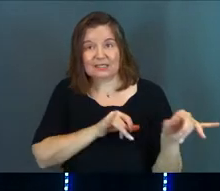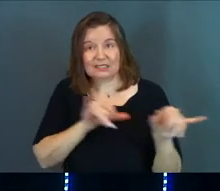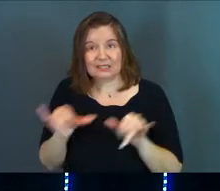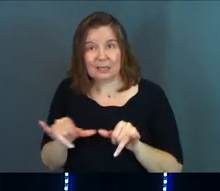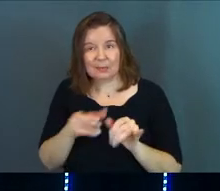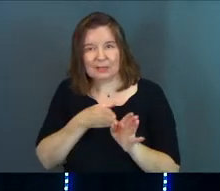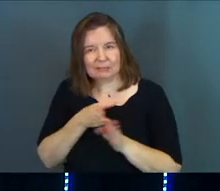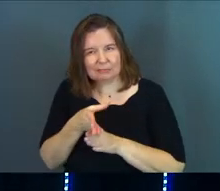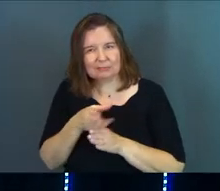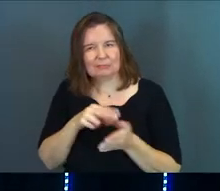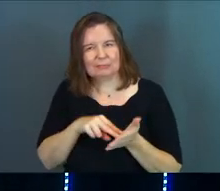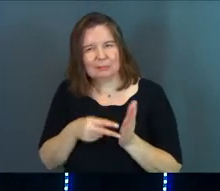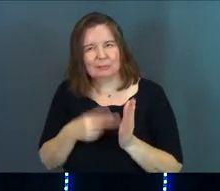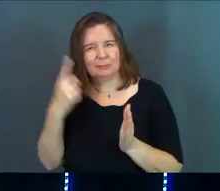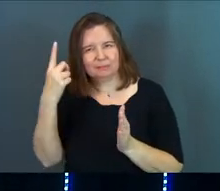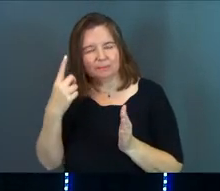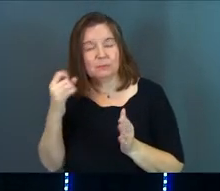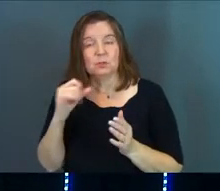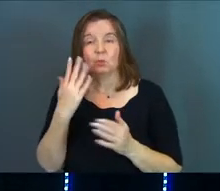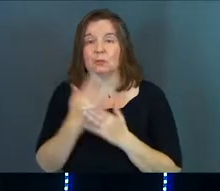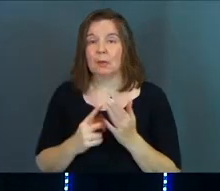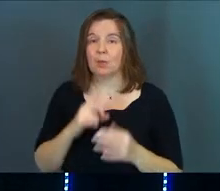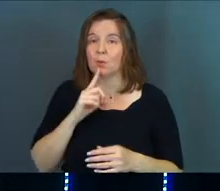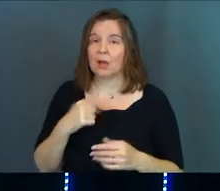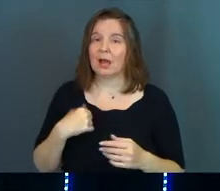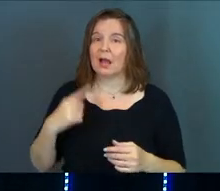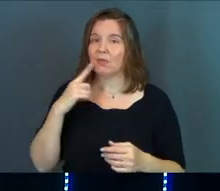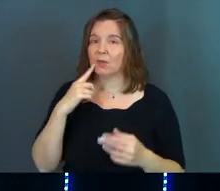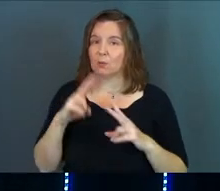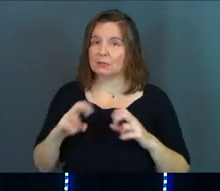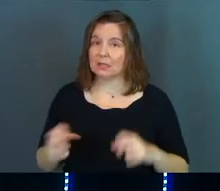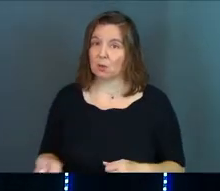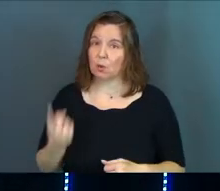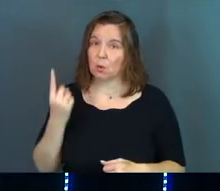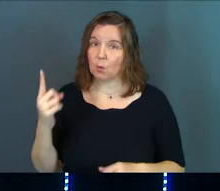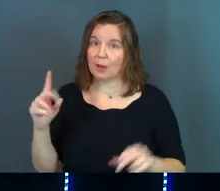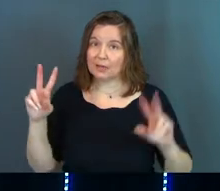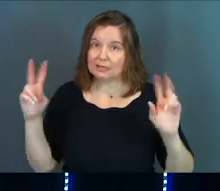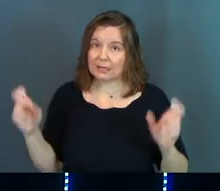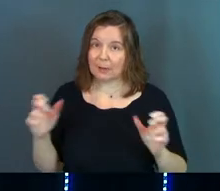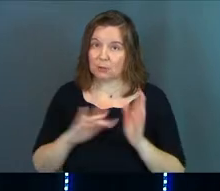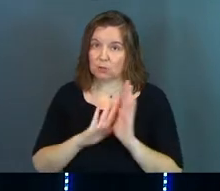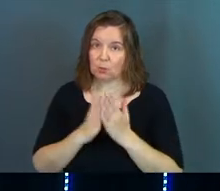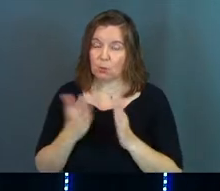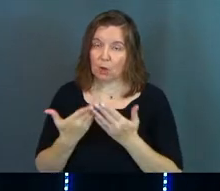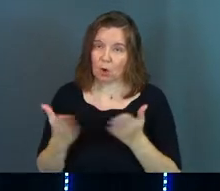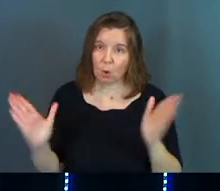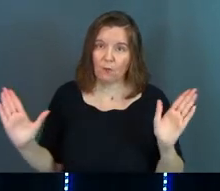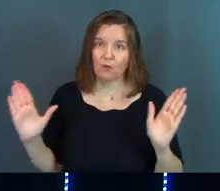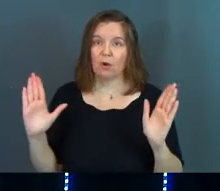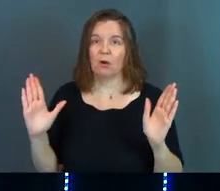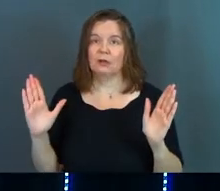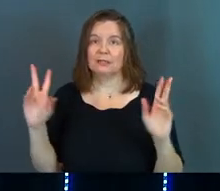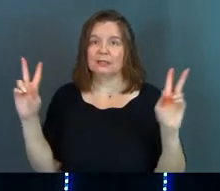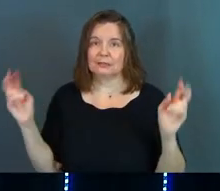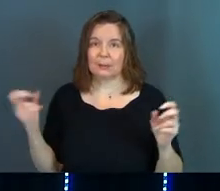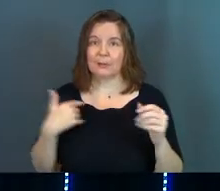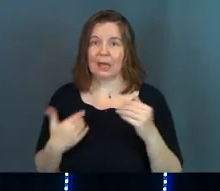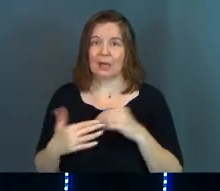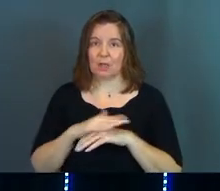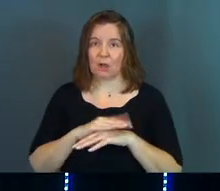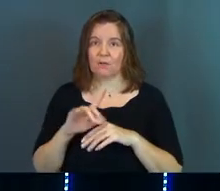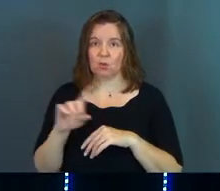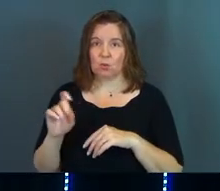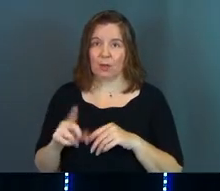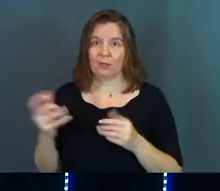similar core to them, if that makes sense. Some that really, I think we can dig into one topic in scripture, one overall topic that covers